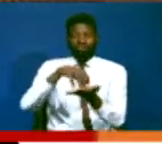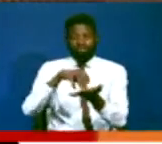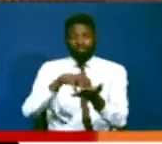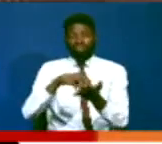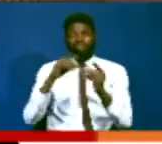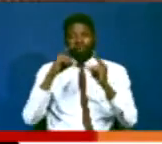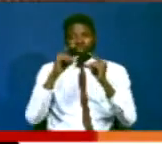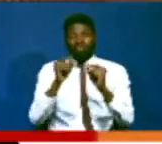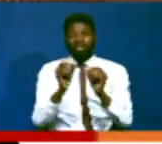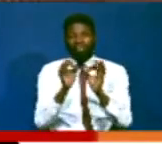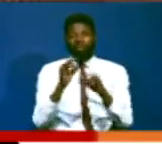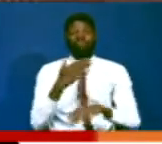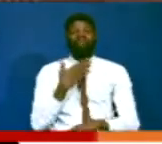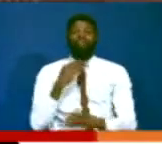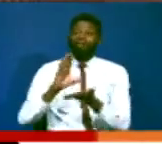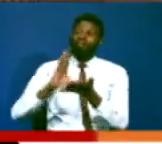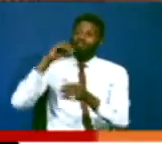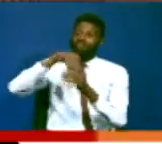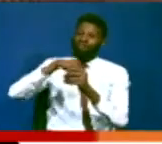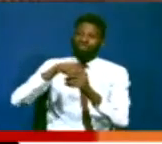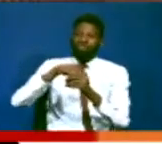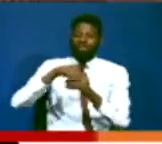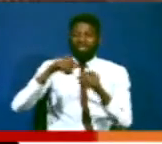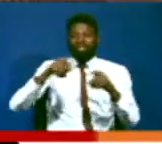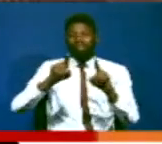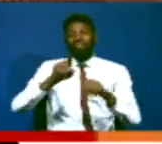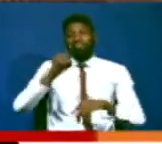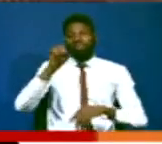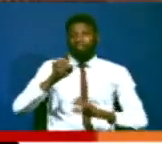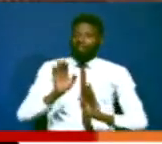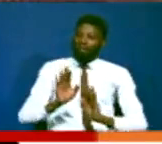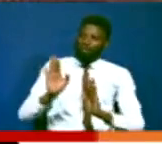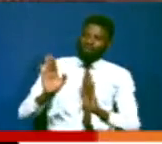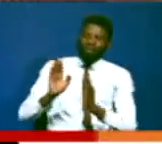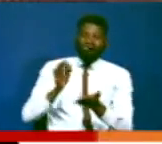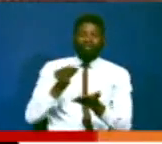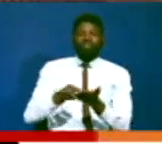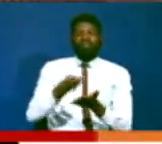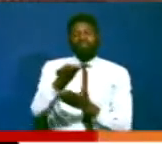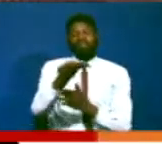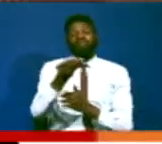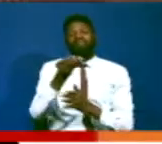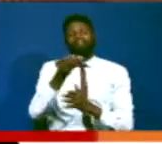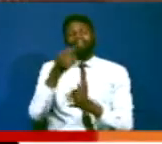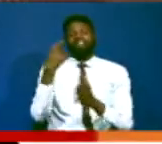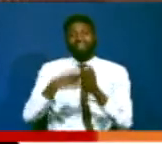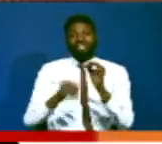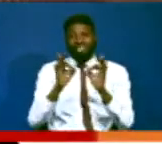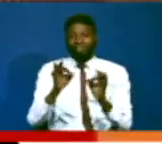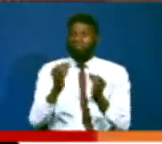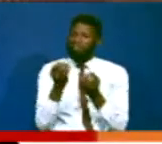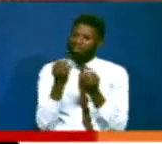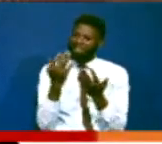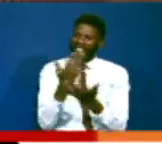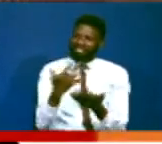invest more in the things that you are doing, you should avoid paying taxes. If you are supposed to be importing so many things in different